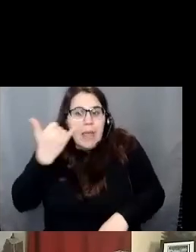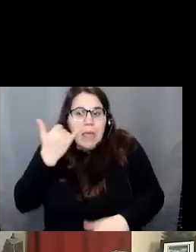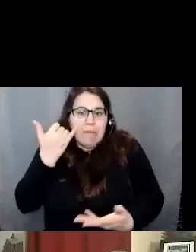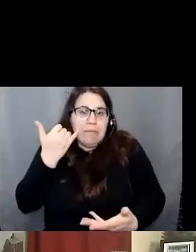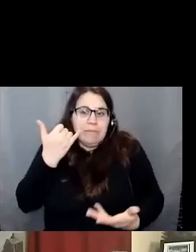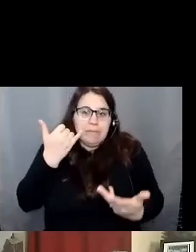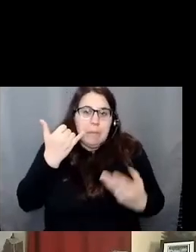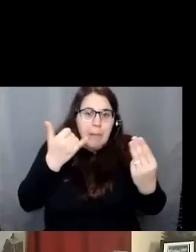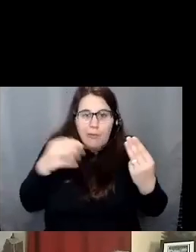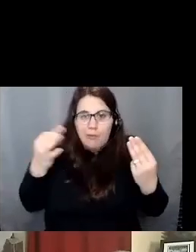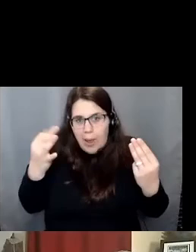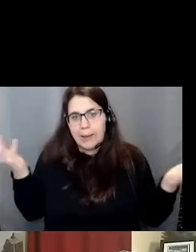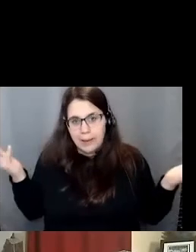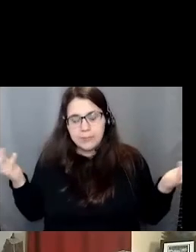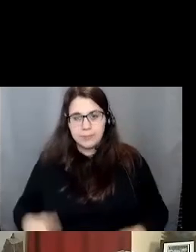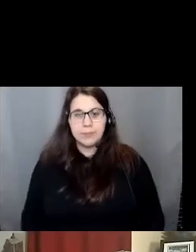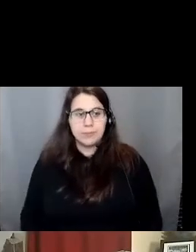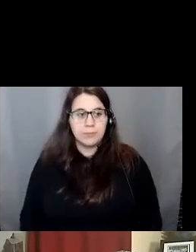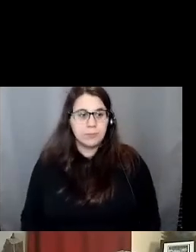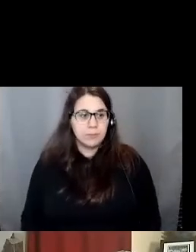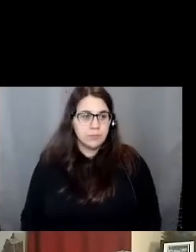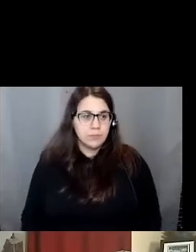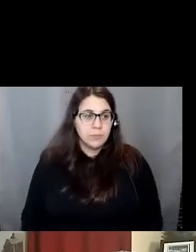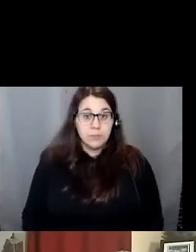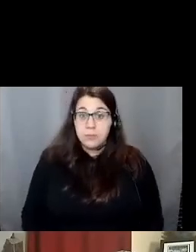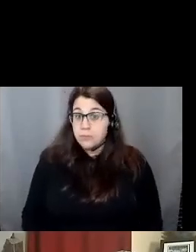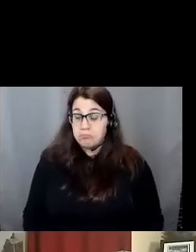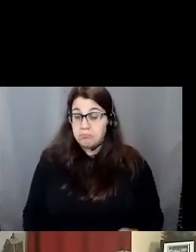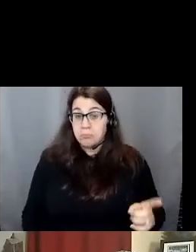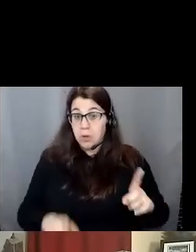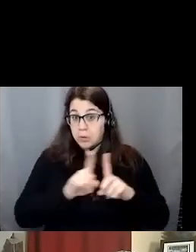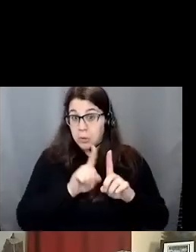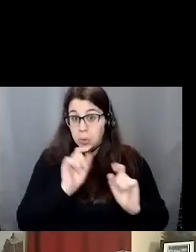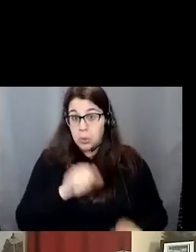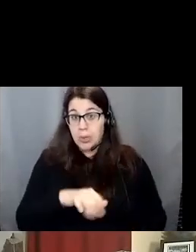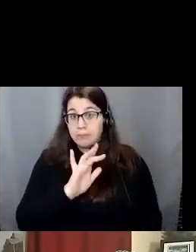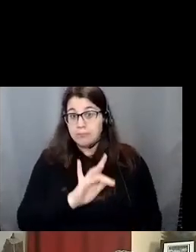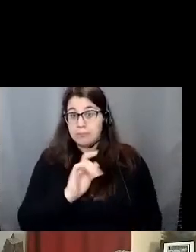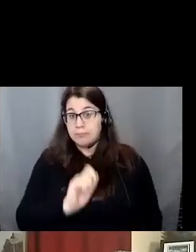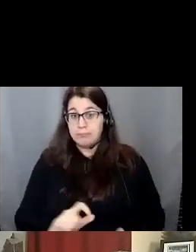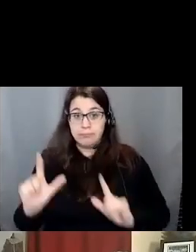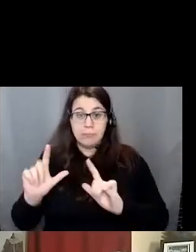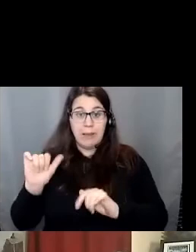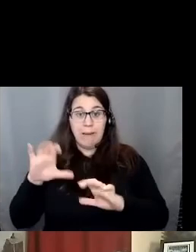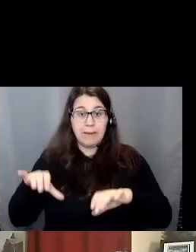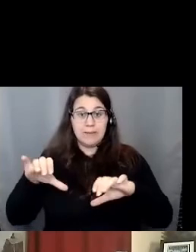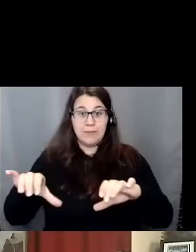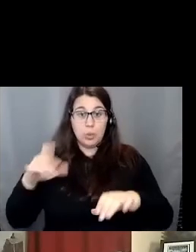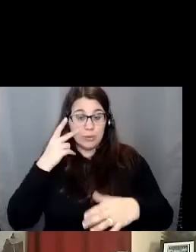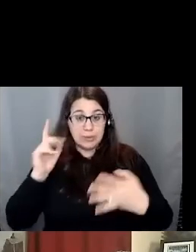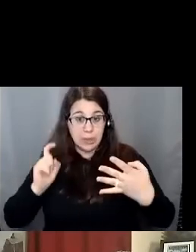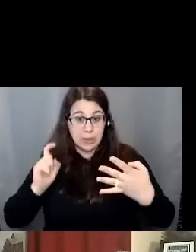type of transfer to be made. You also have the ability here to jump immediately to the activities tab where you'll see that